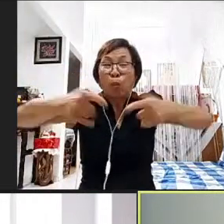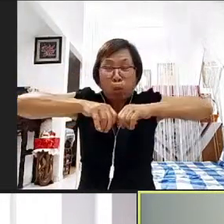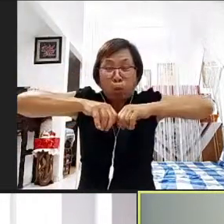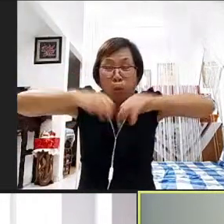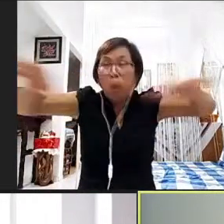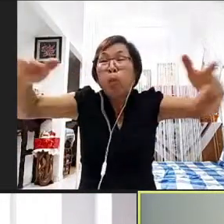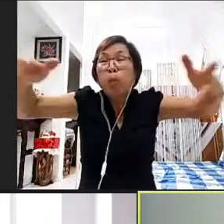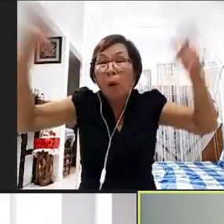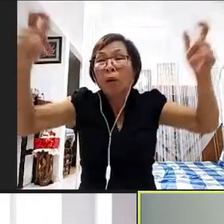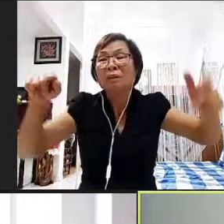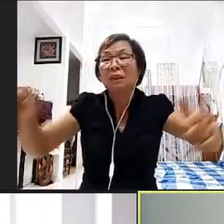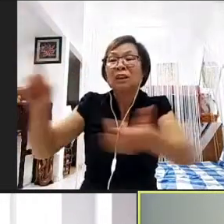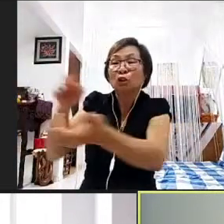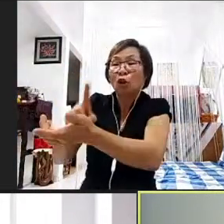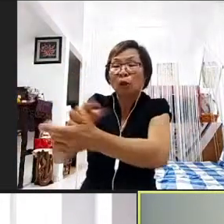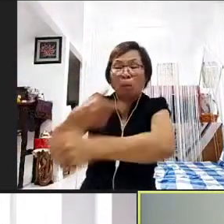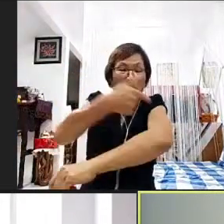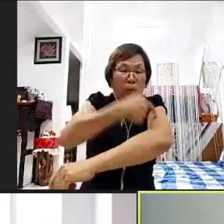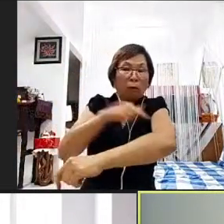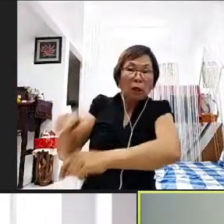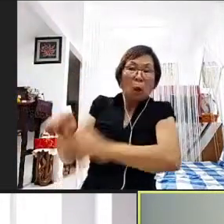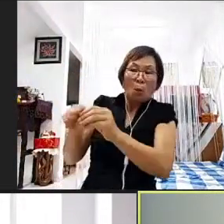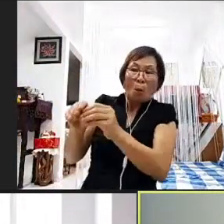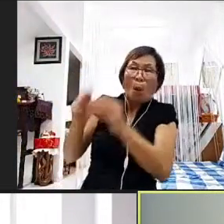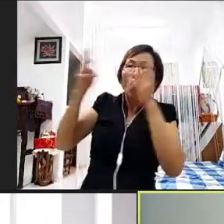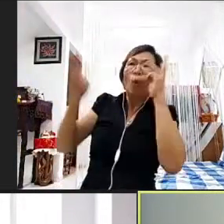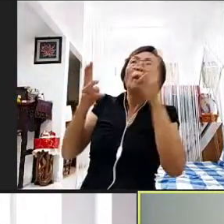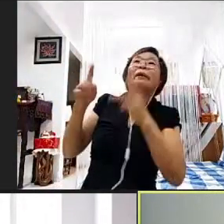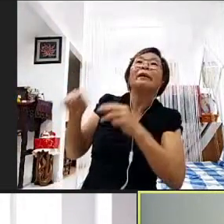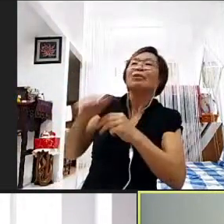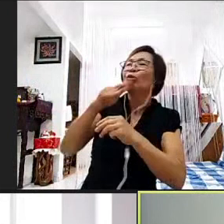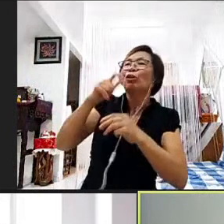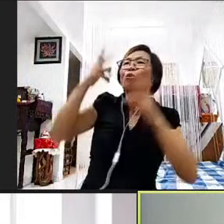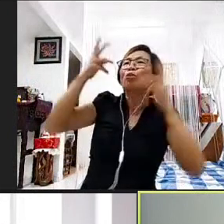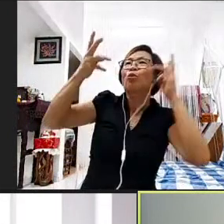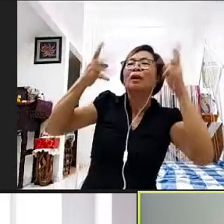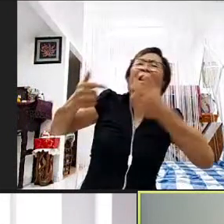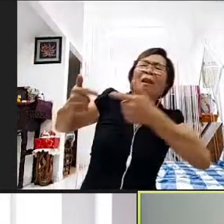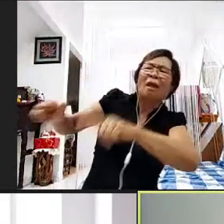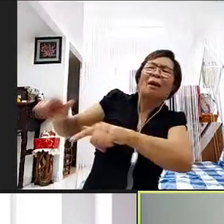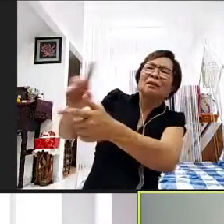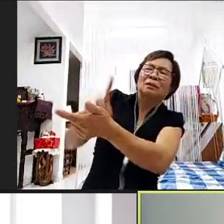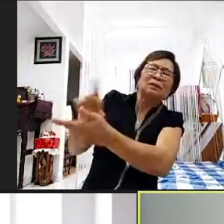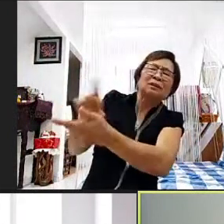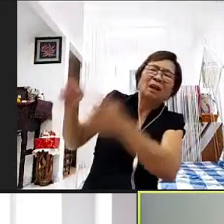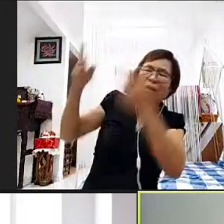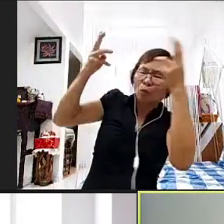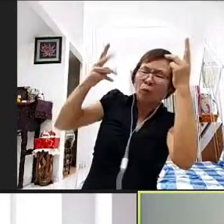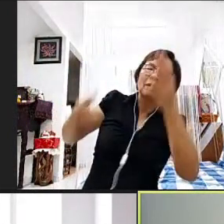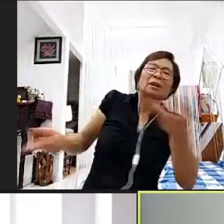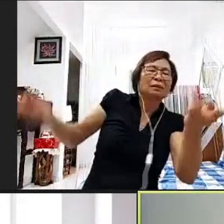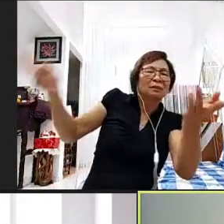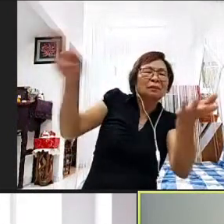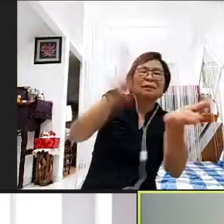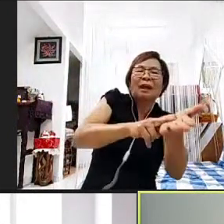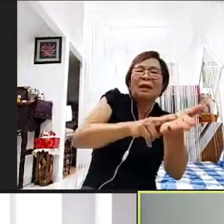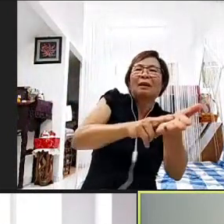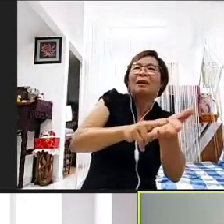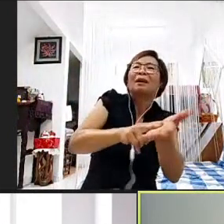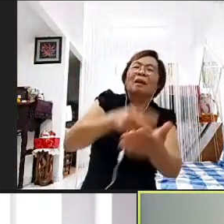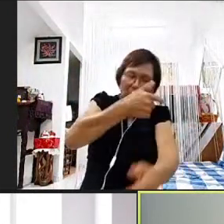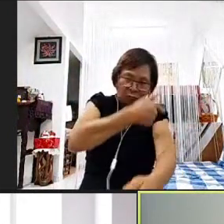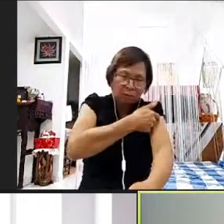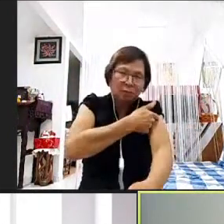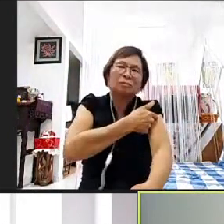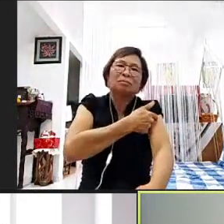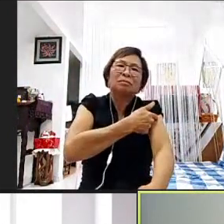cautious. So you don't have to worry. Let them do the worry for you. Just sign up and get vaccinated.